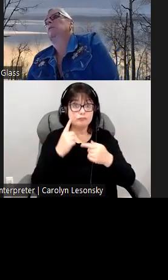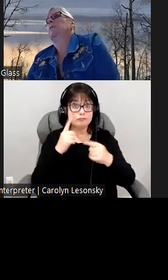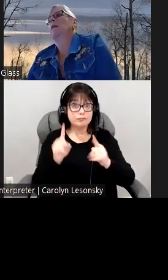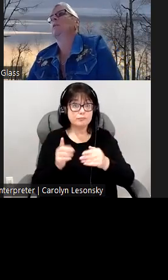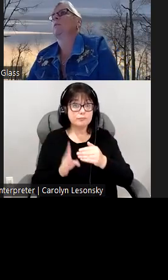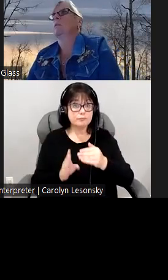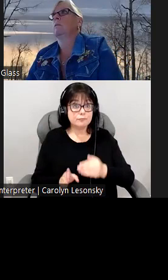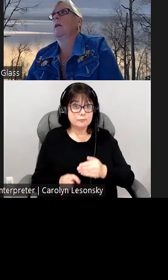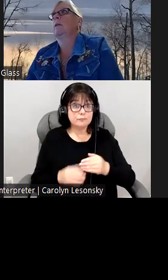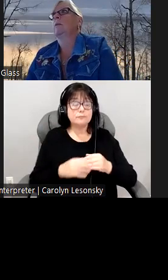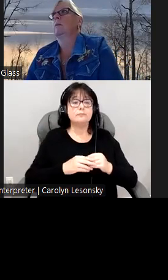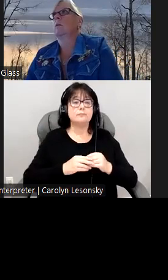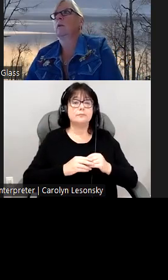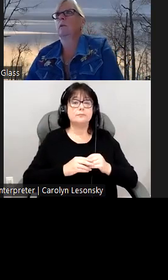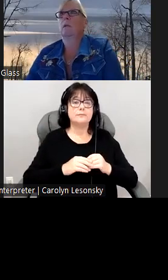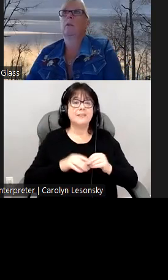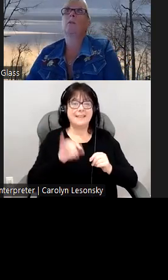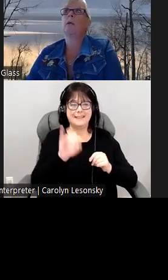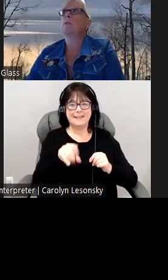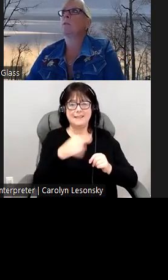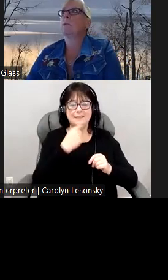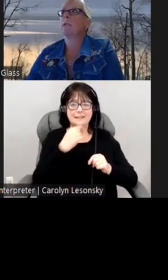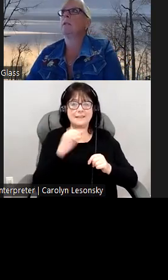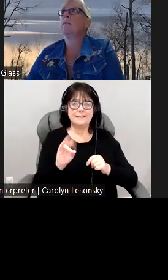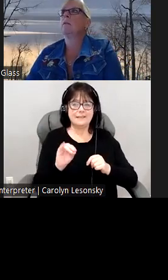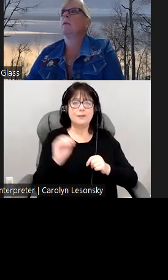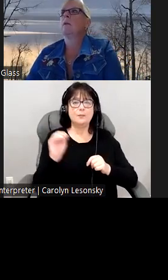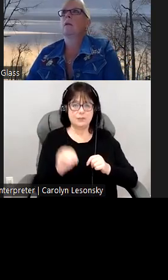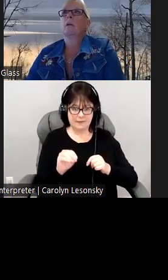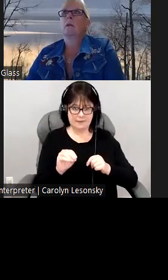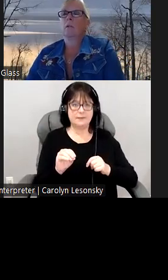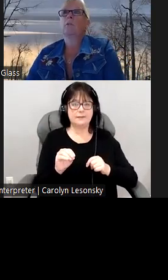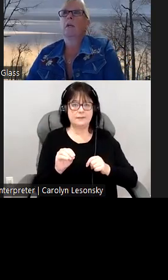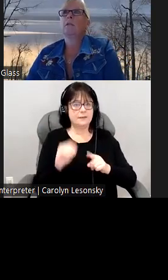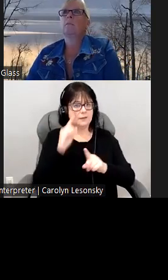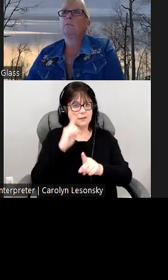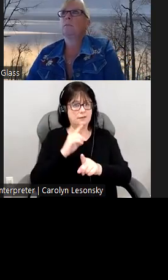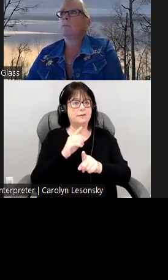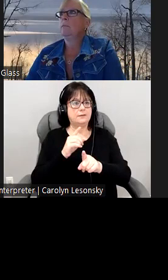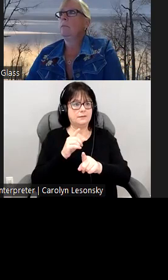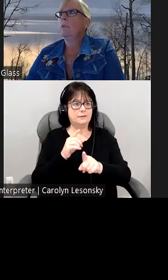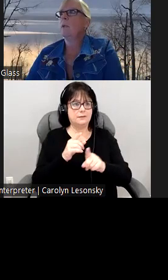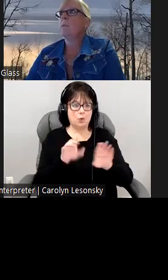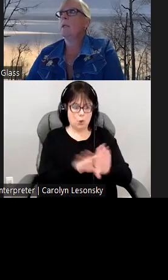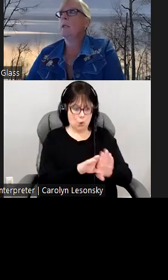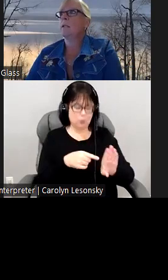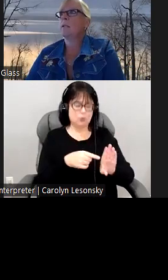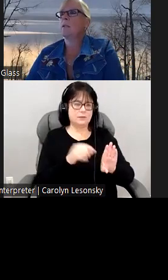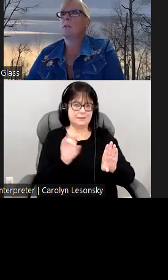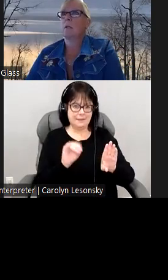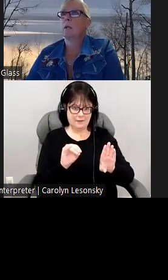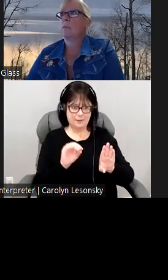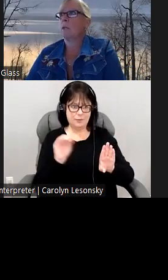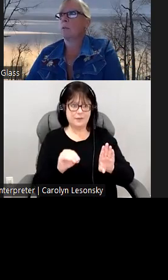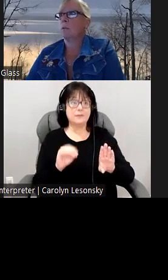the files had all the milestones completed, closed files. Culminating